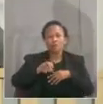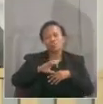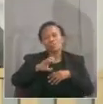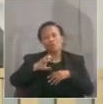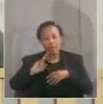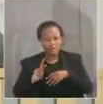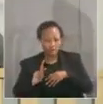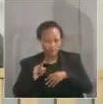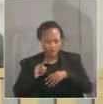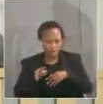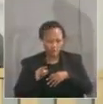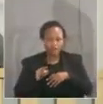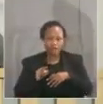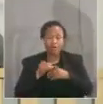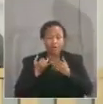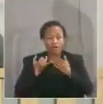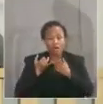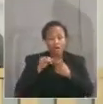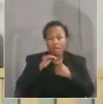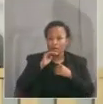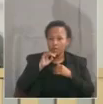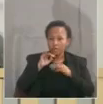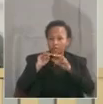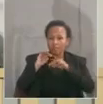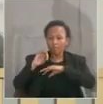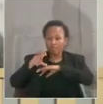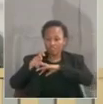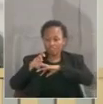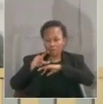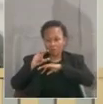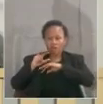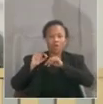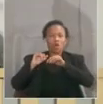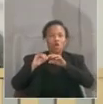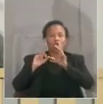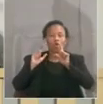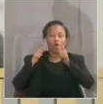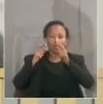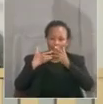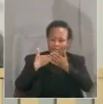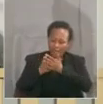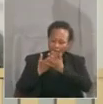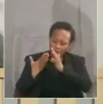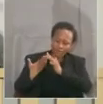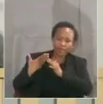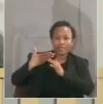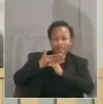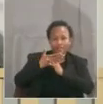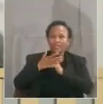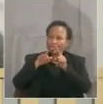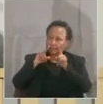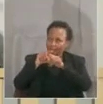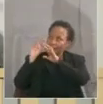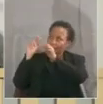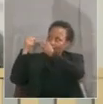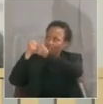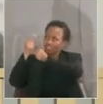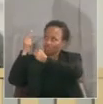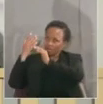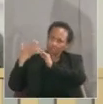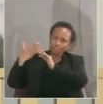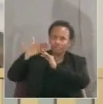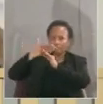level, so as then the provincial steering committee can intervene. Same applies then to the national steering committee that